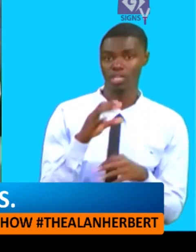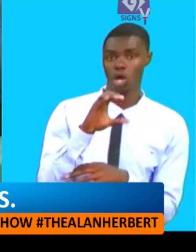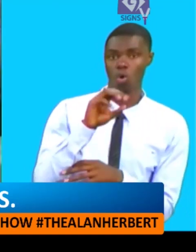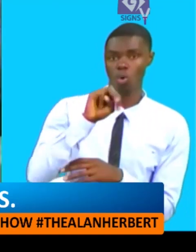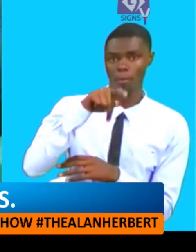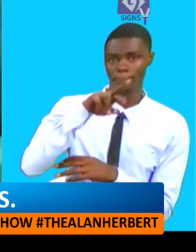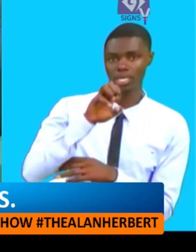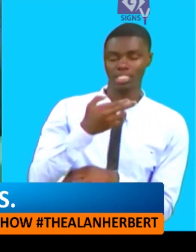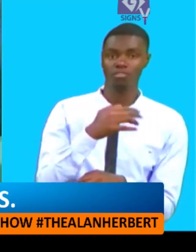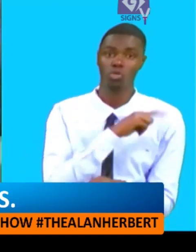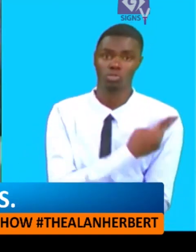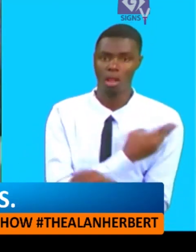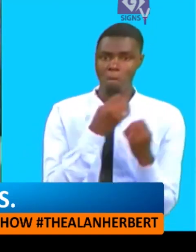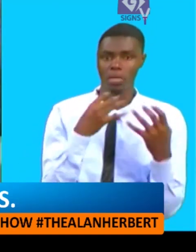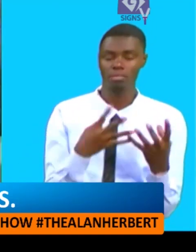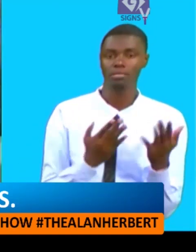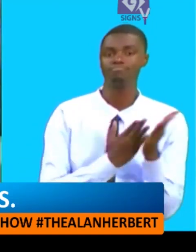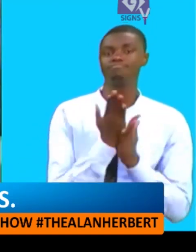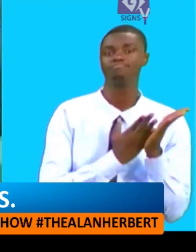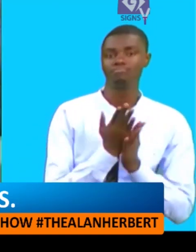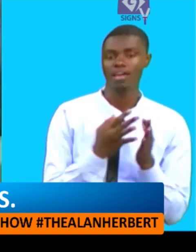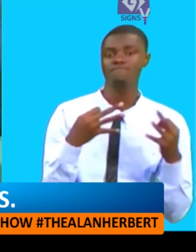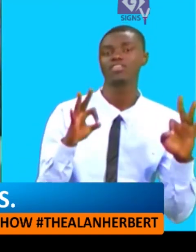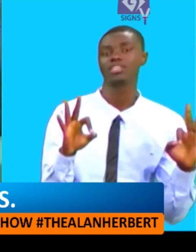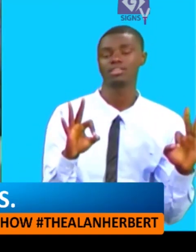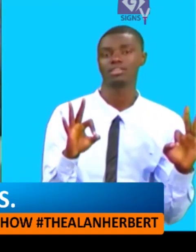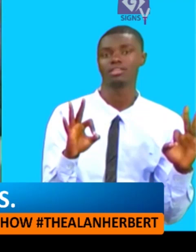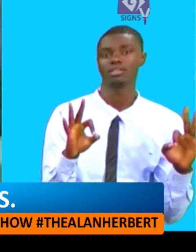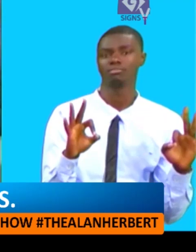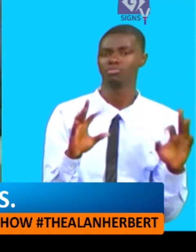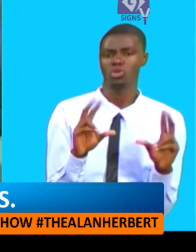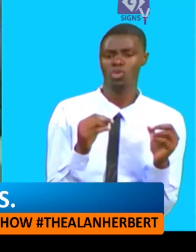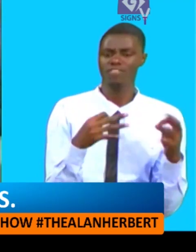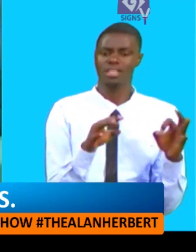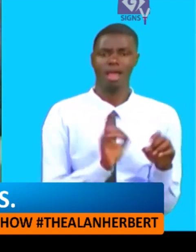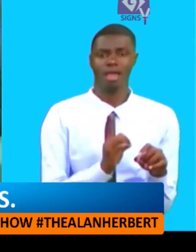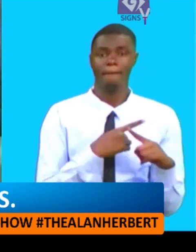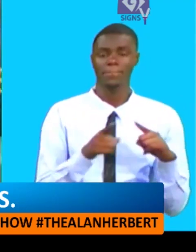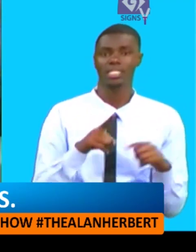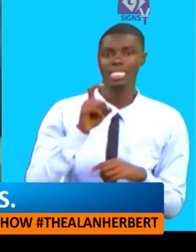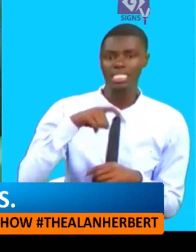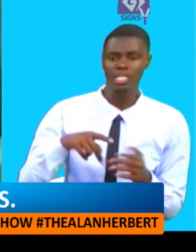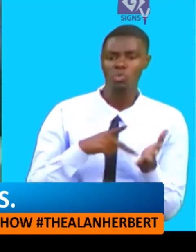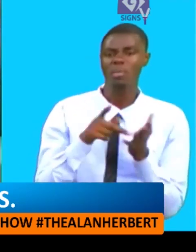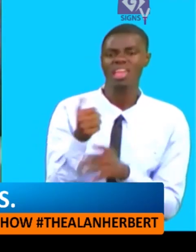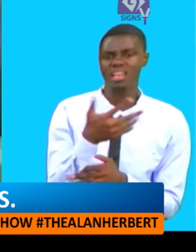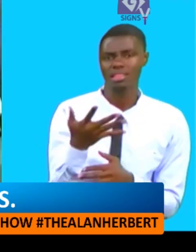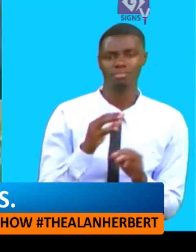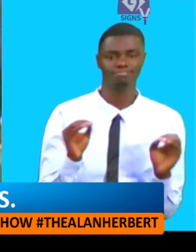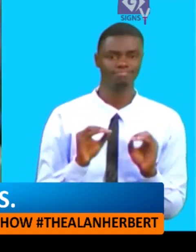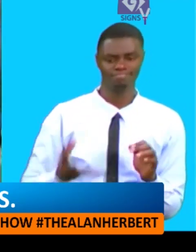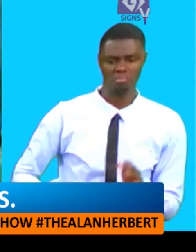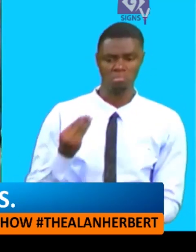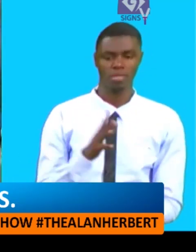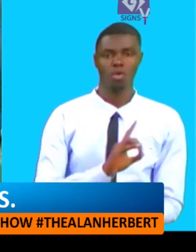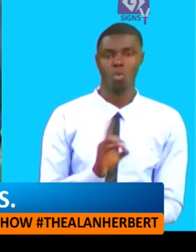facility, the majority of the services will be free. Yes. Not free per se, but you won't be required to pay anything out of pocket, apart